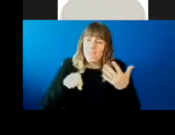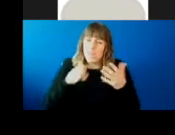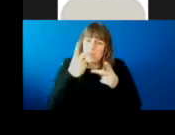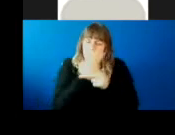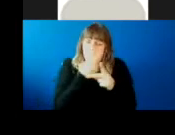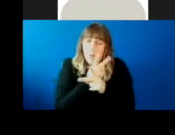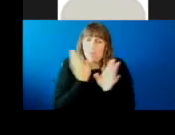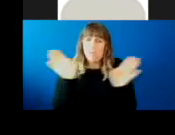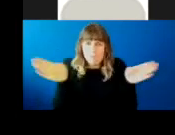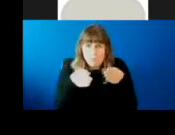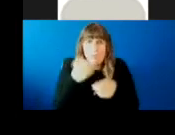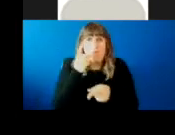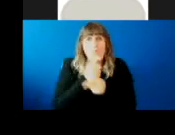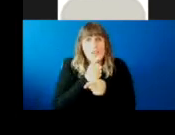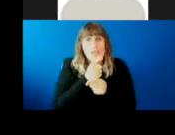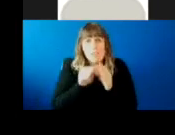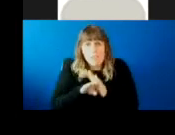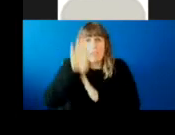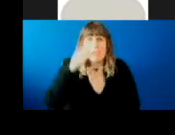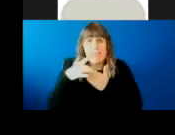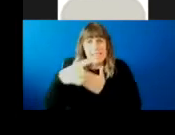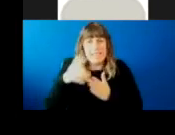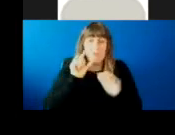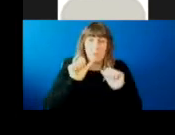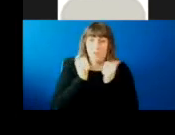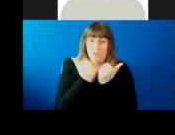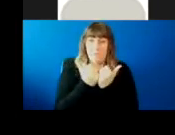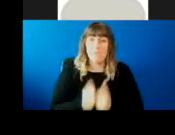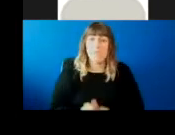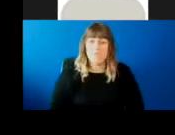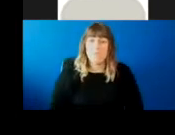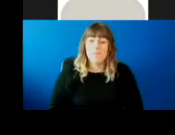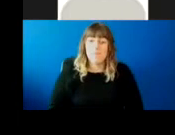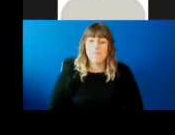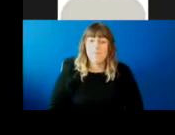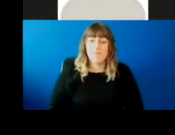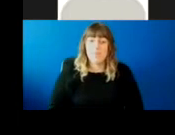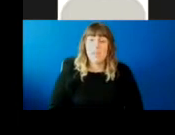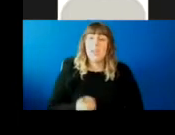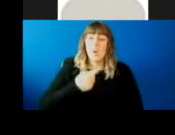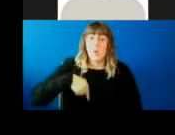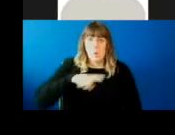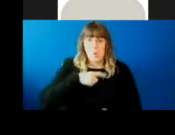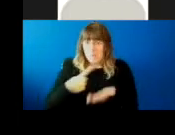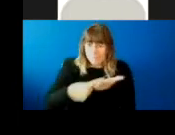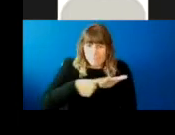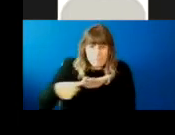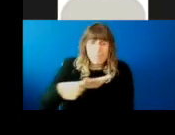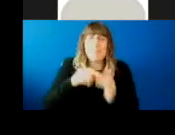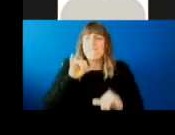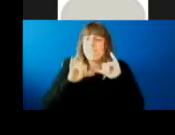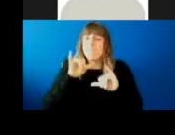of leads for our agency. And so we basically arrived at